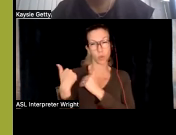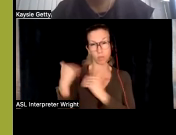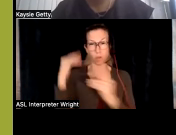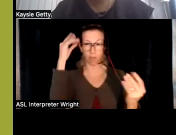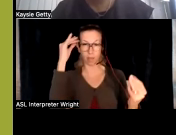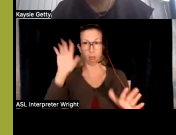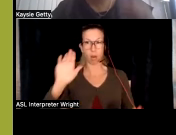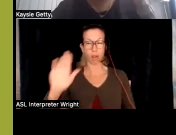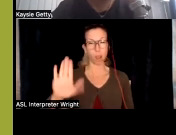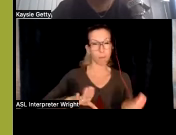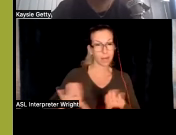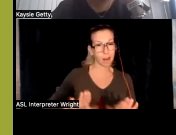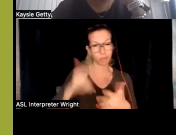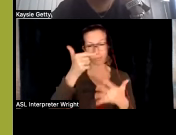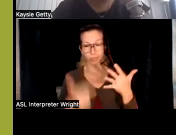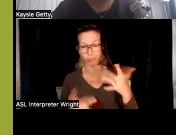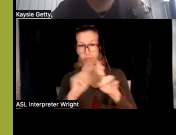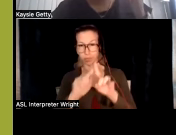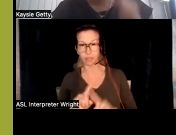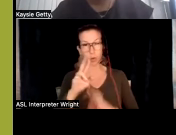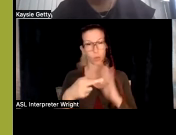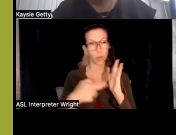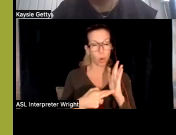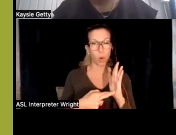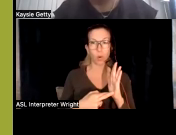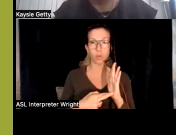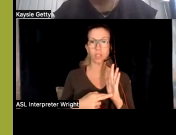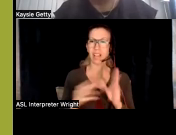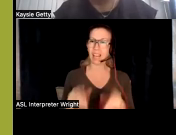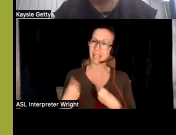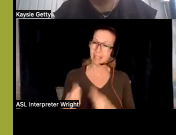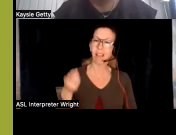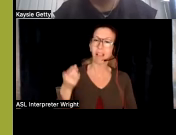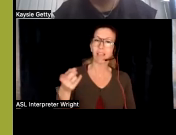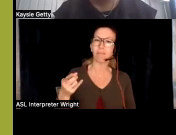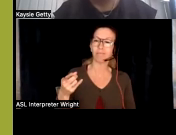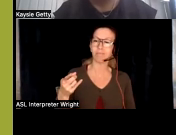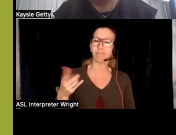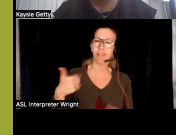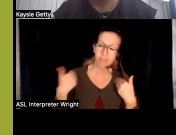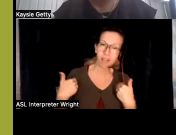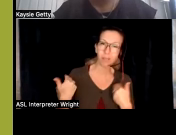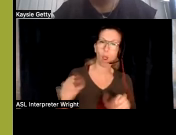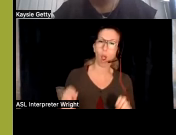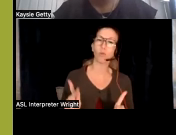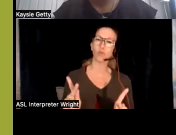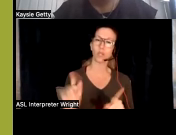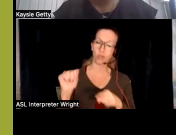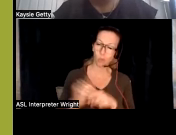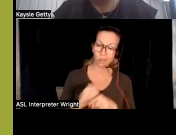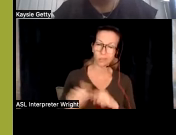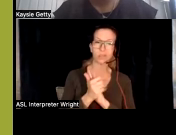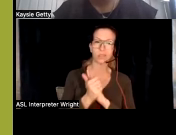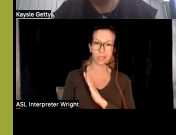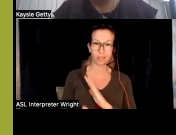range of roles that we've alluded to that give young people some chance to rehearse some of these skills and to practice? And